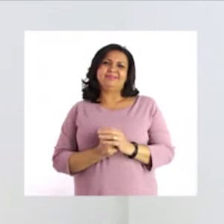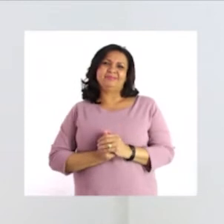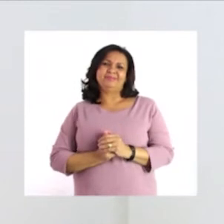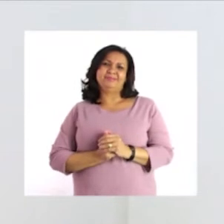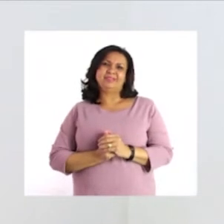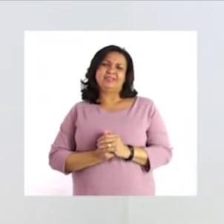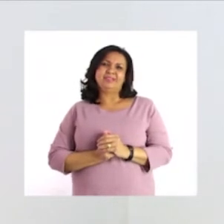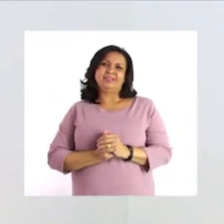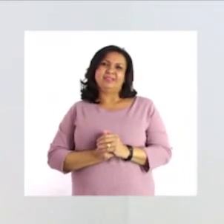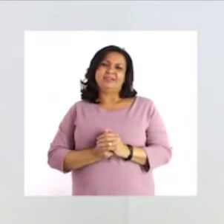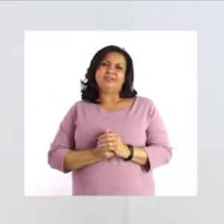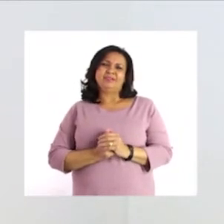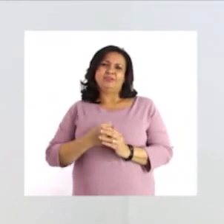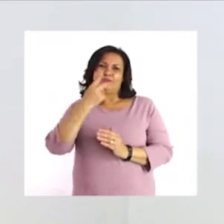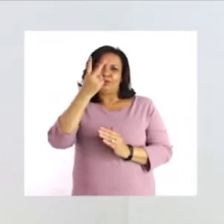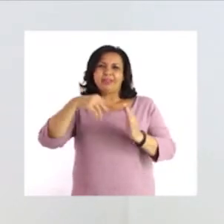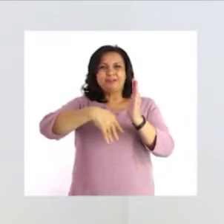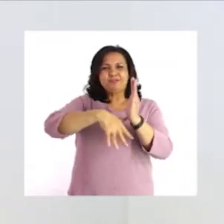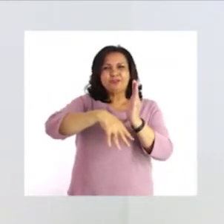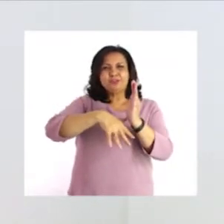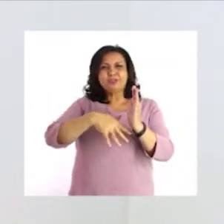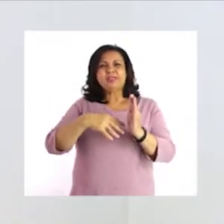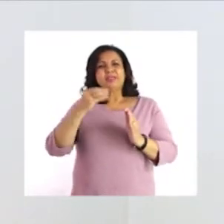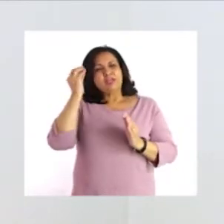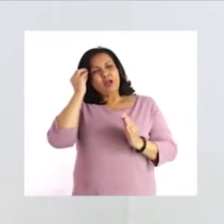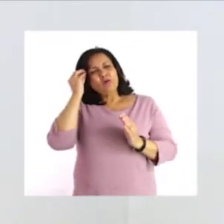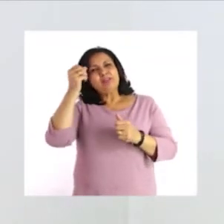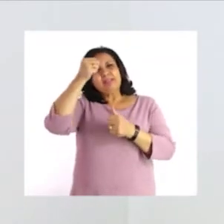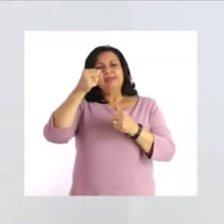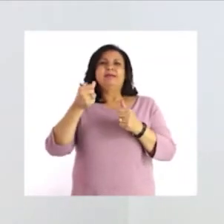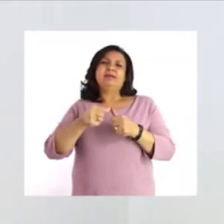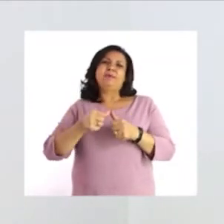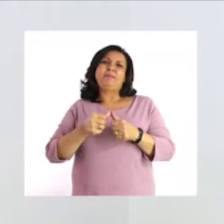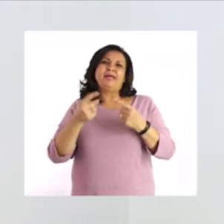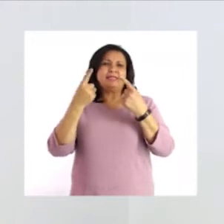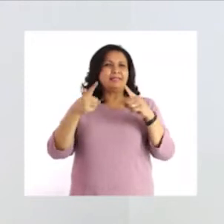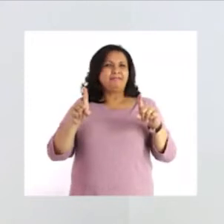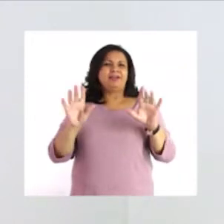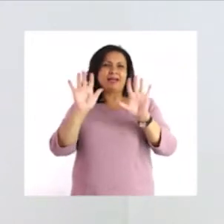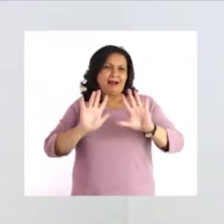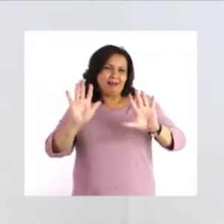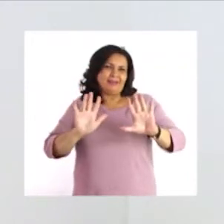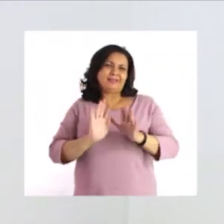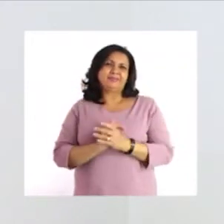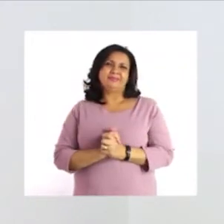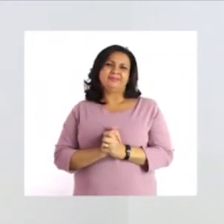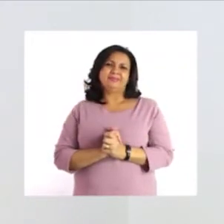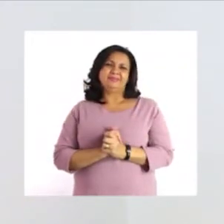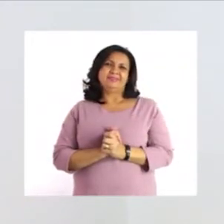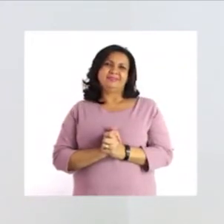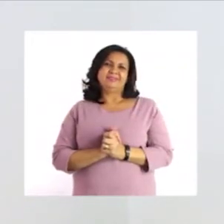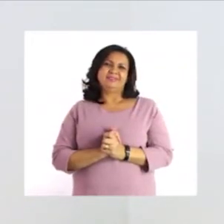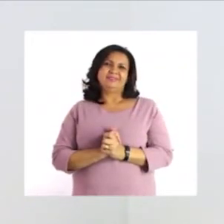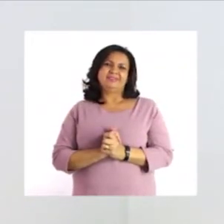we will remember all of the colors around us. If you look at the things in your house, there is a lot of colors around us. If